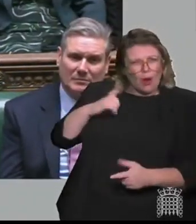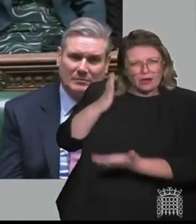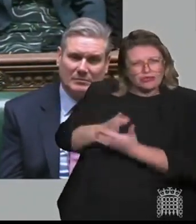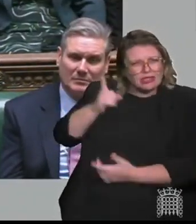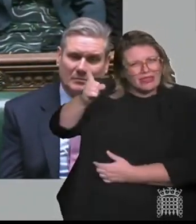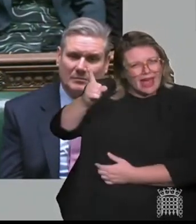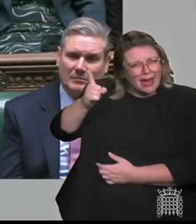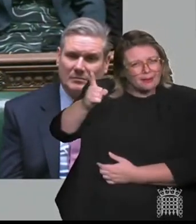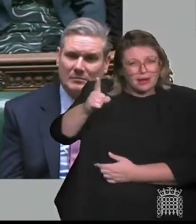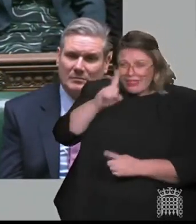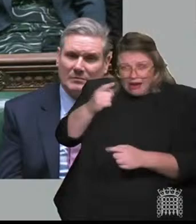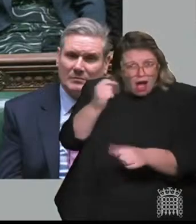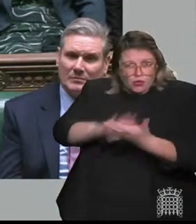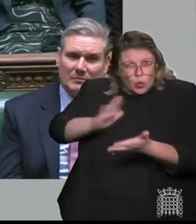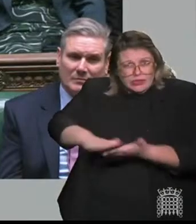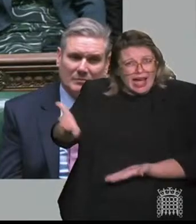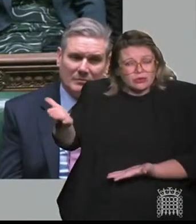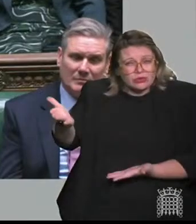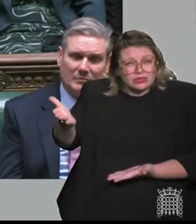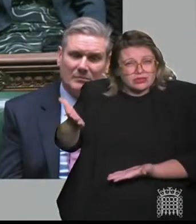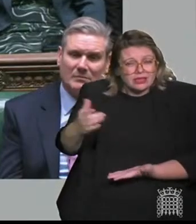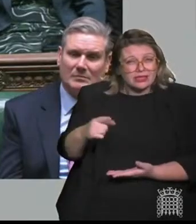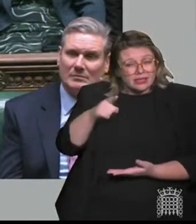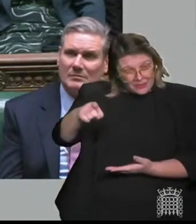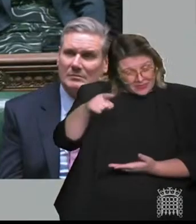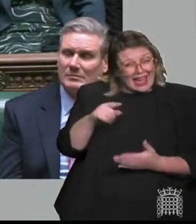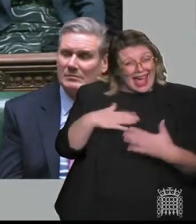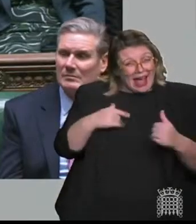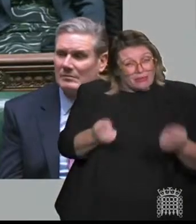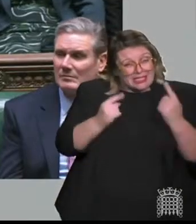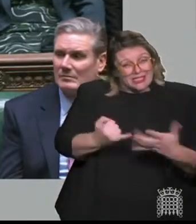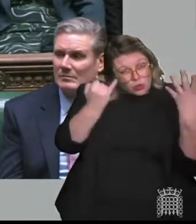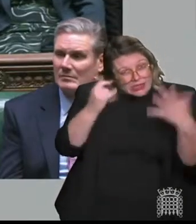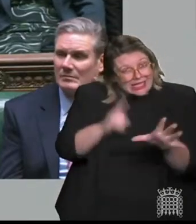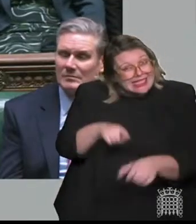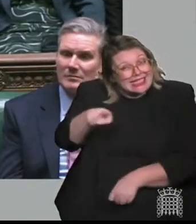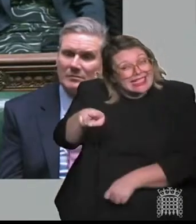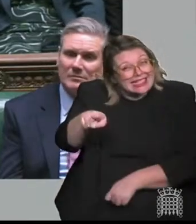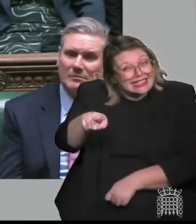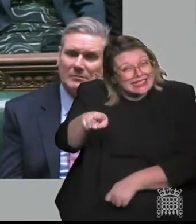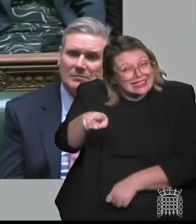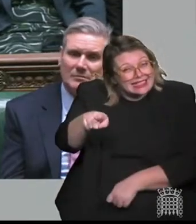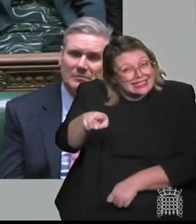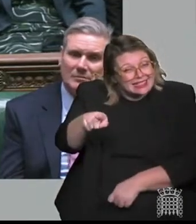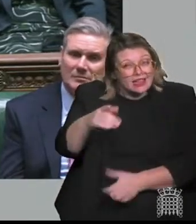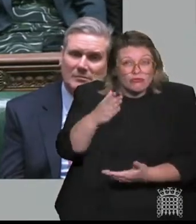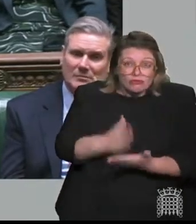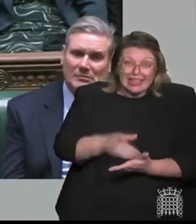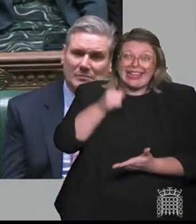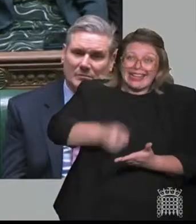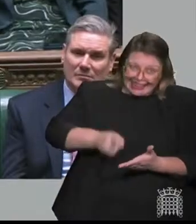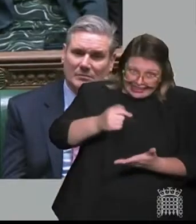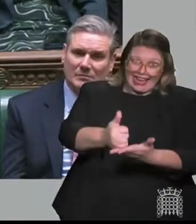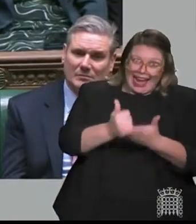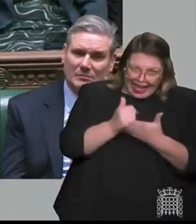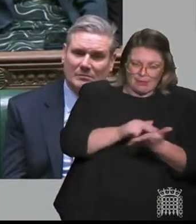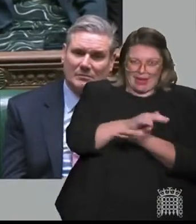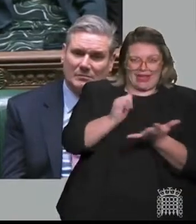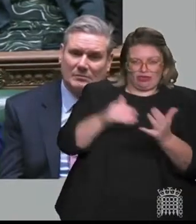to fix it, when his 6 years as Health Secretary makes him one of the biggest architects of failure?